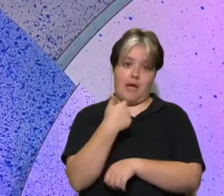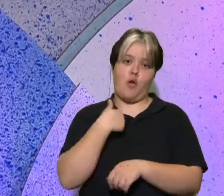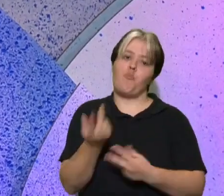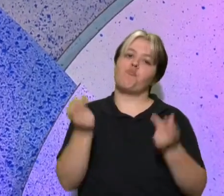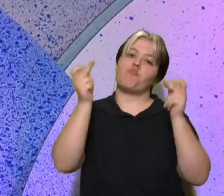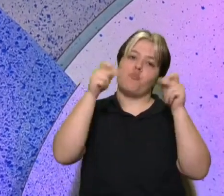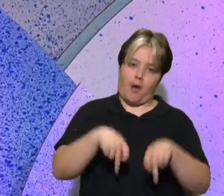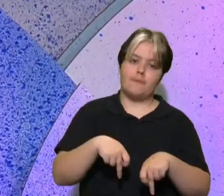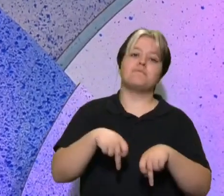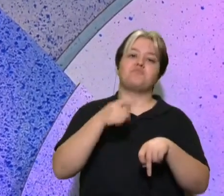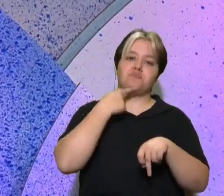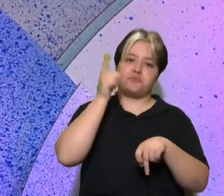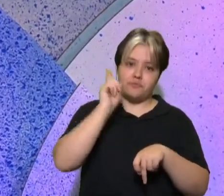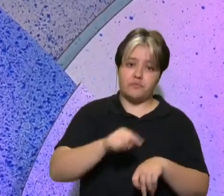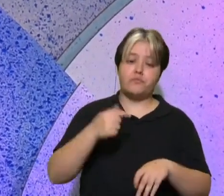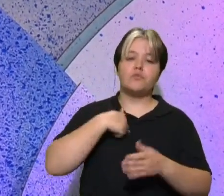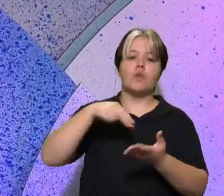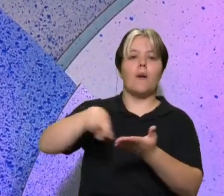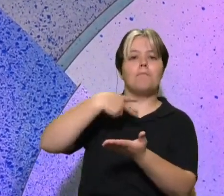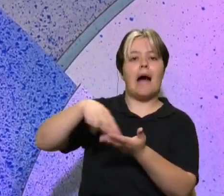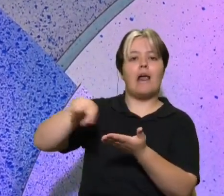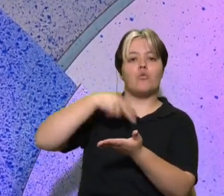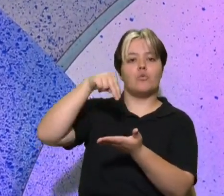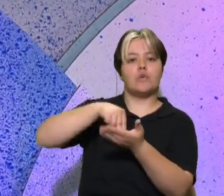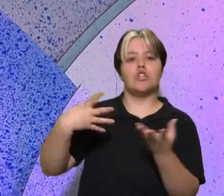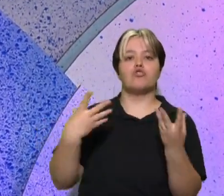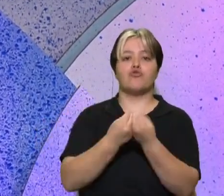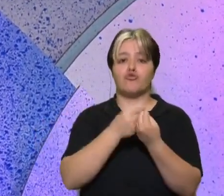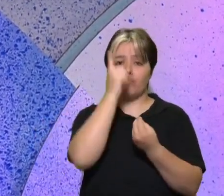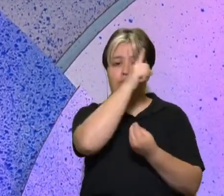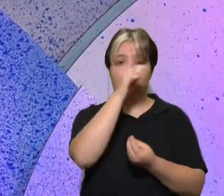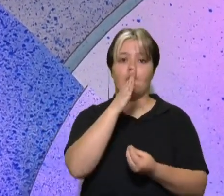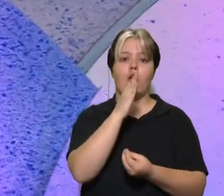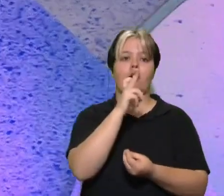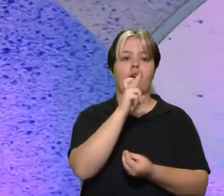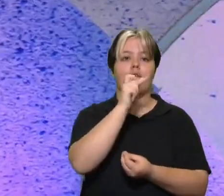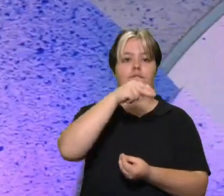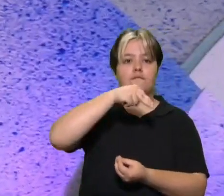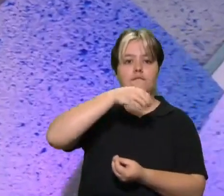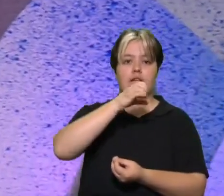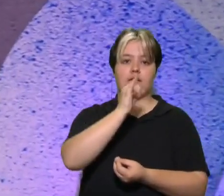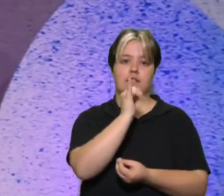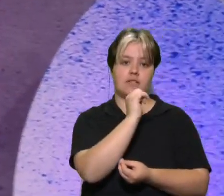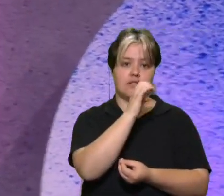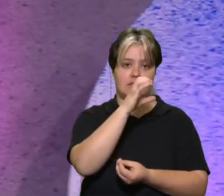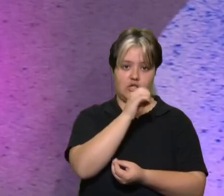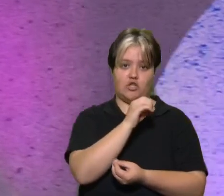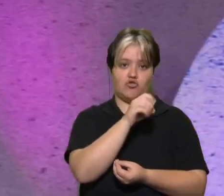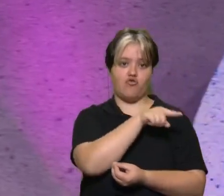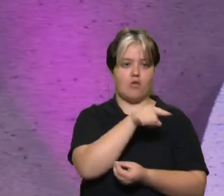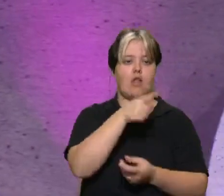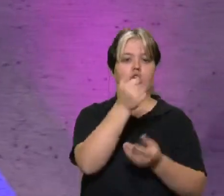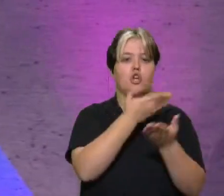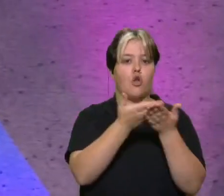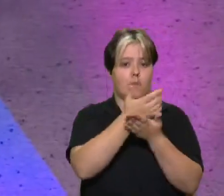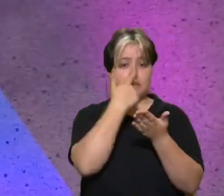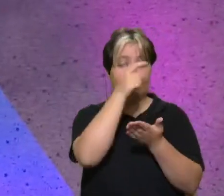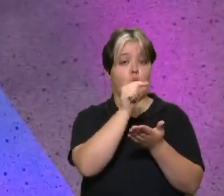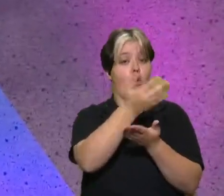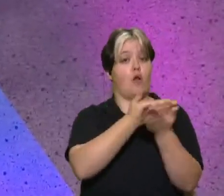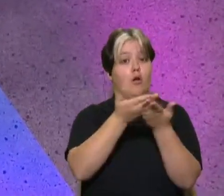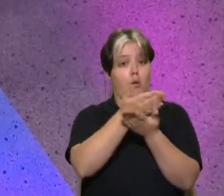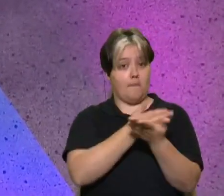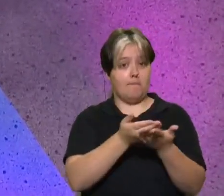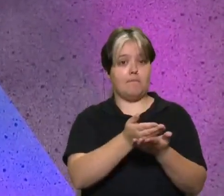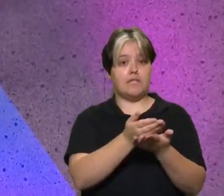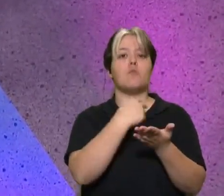at +2, and I'm going to be with Dr. Francisco Fukuyama, and one of